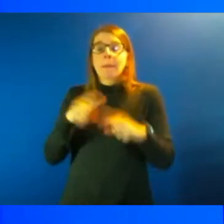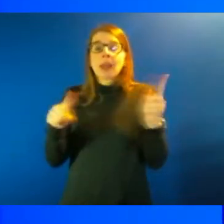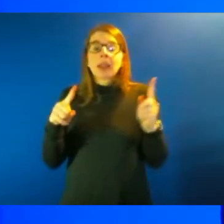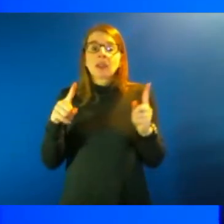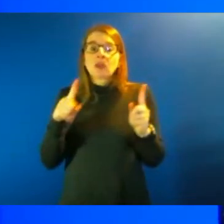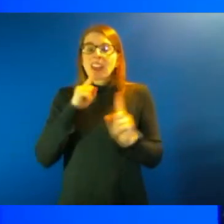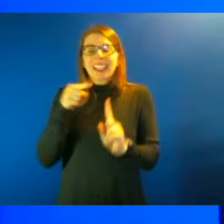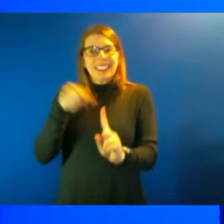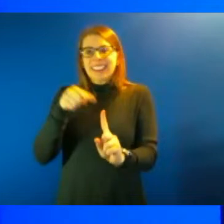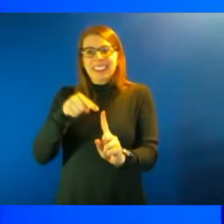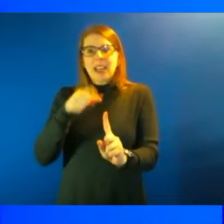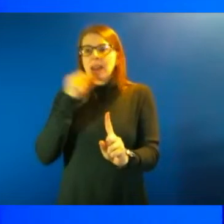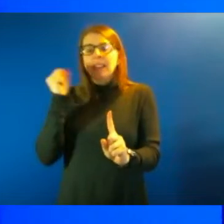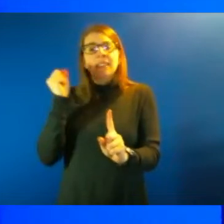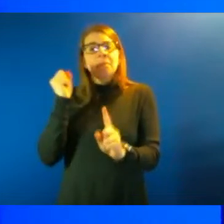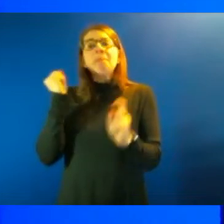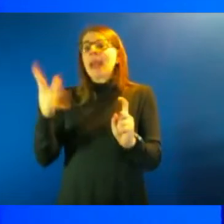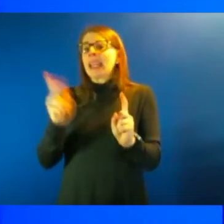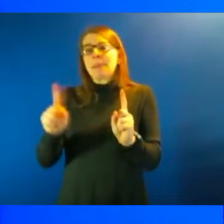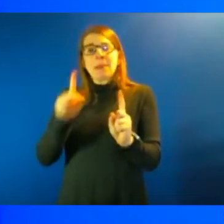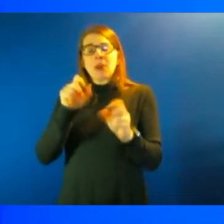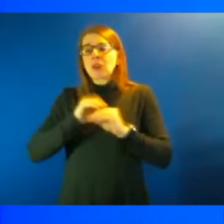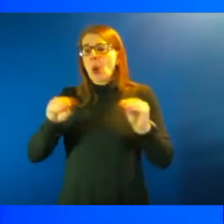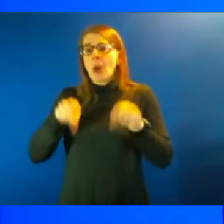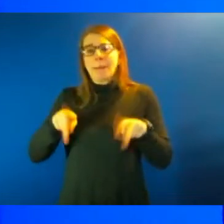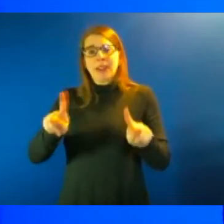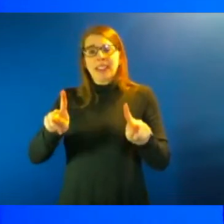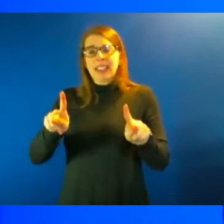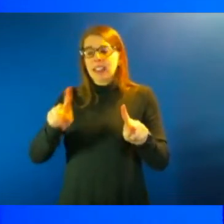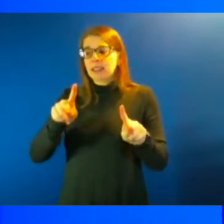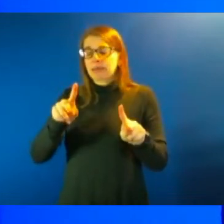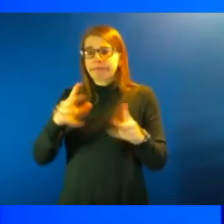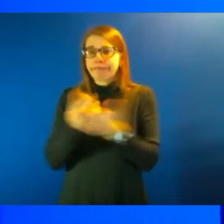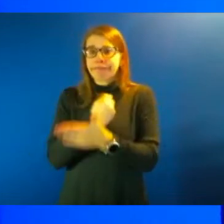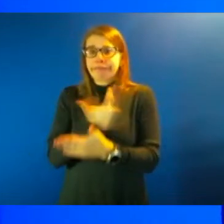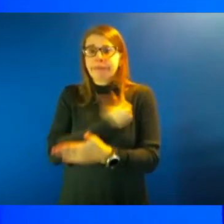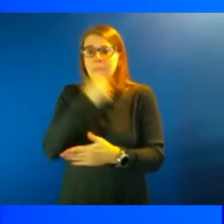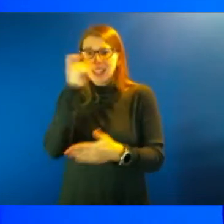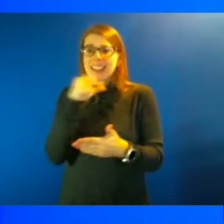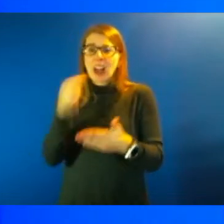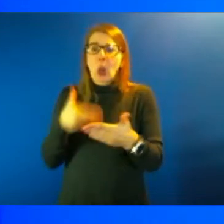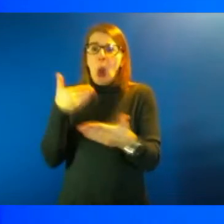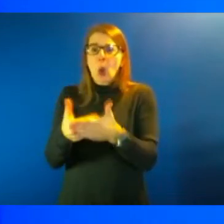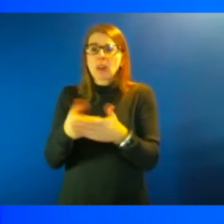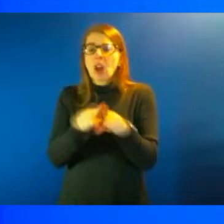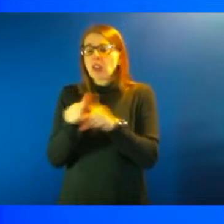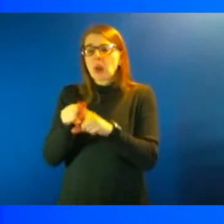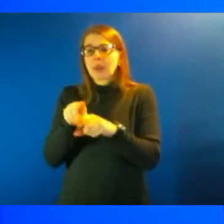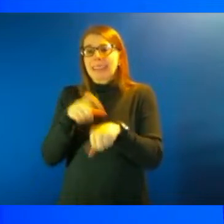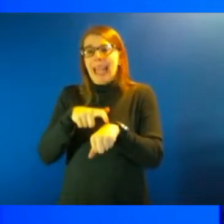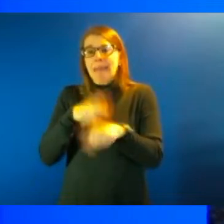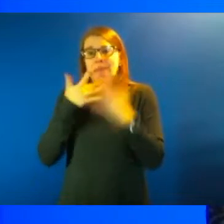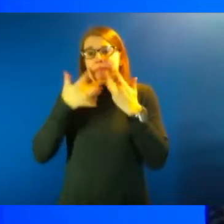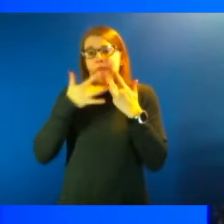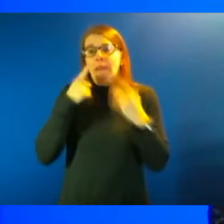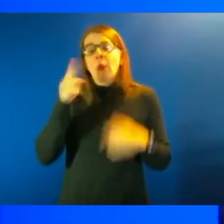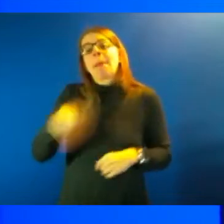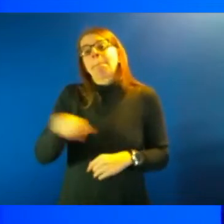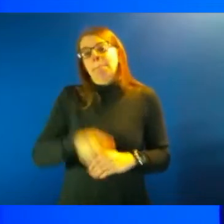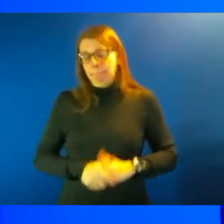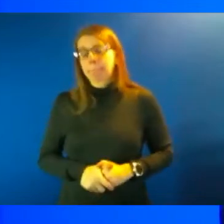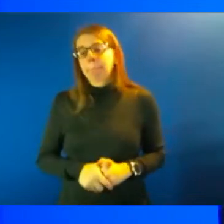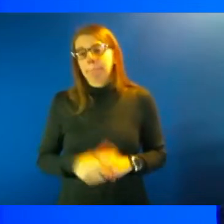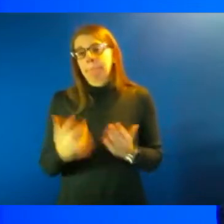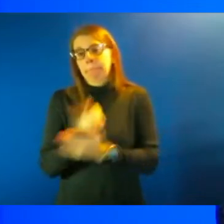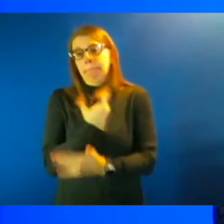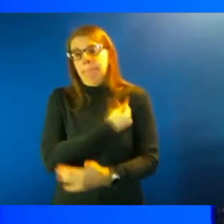had the opportunity to do so because it has not been close to them, and they have not had the time to do so. So I think anything we could do to close that gap will